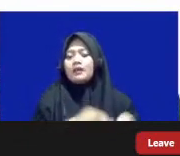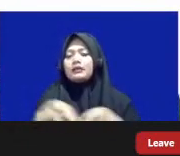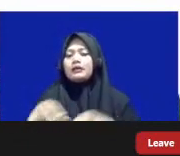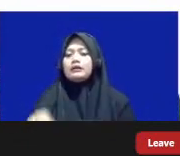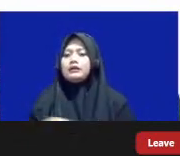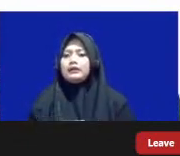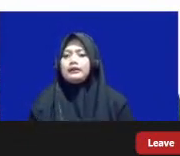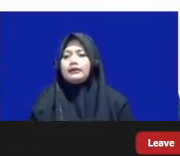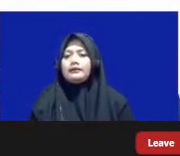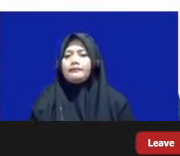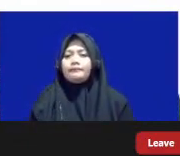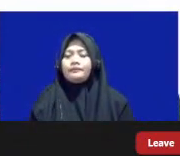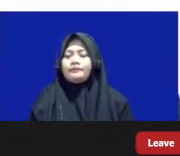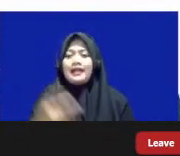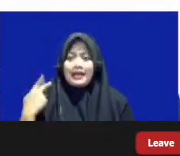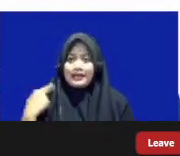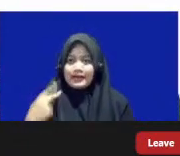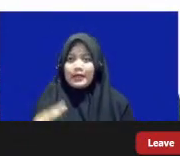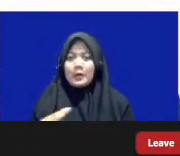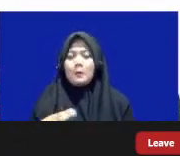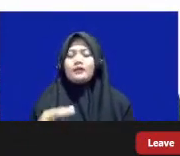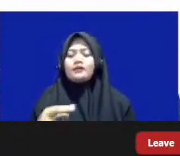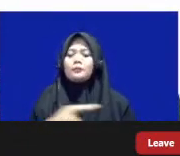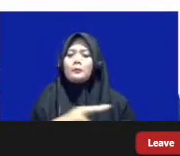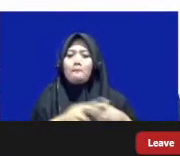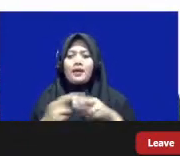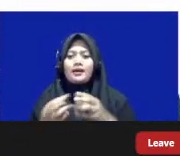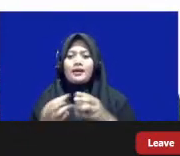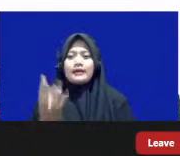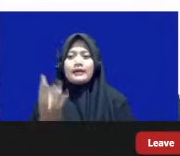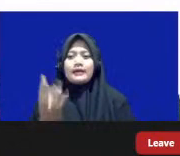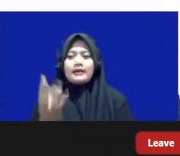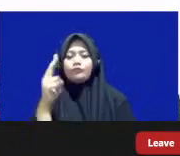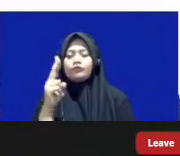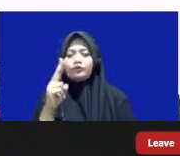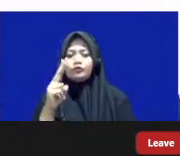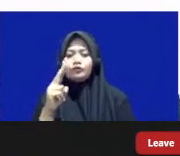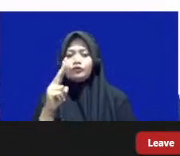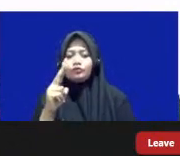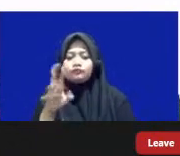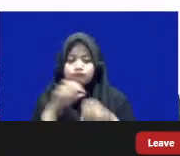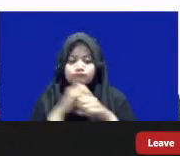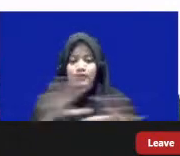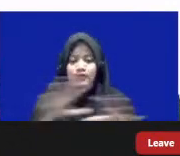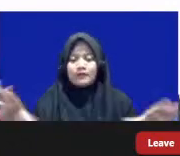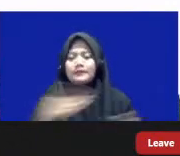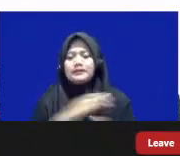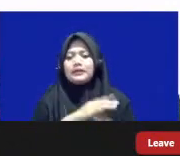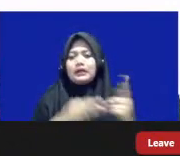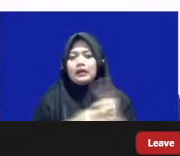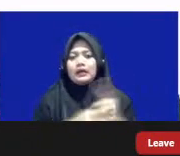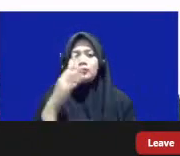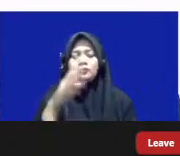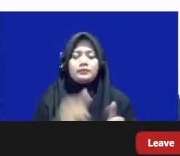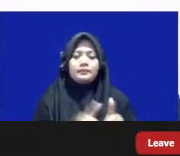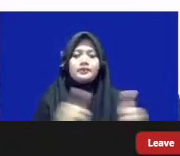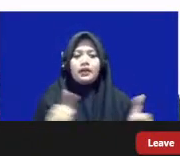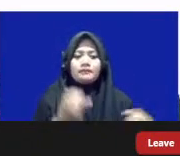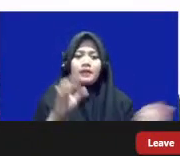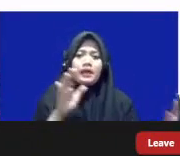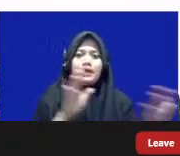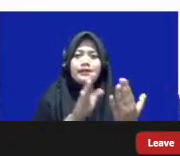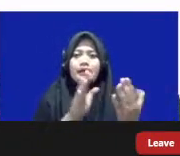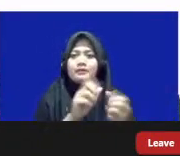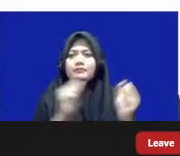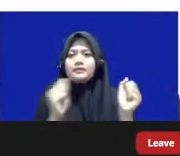role in mobilizing the community and database preparation. This program, jointly with definitely